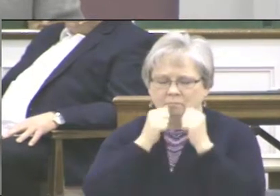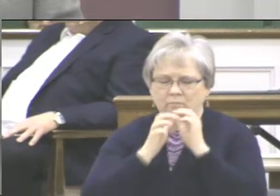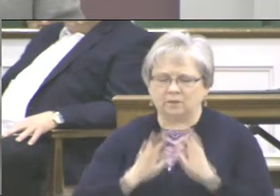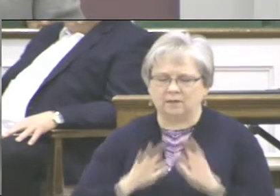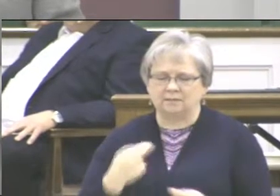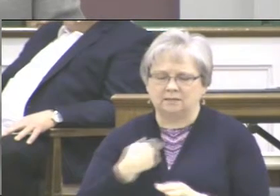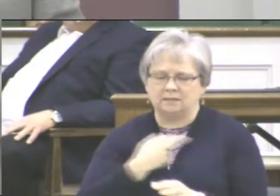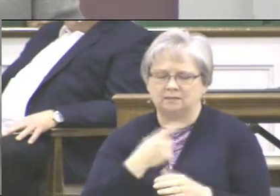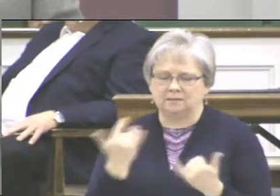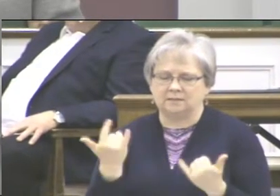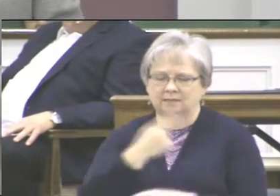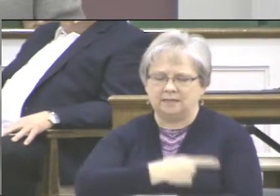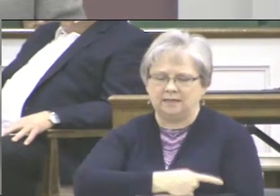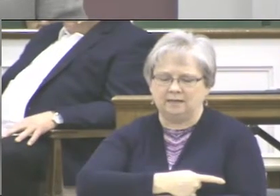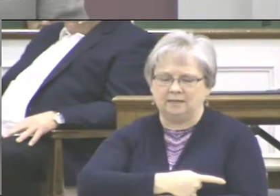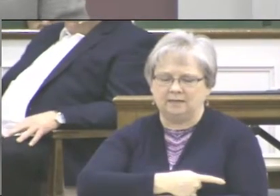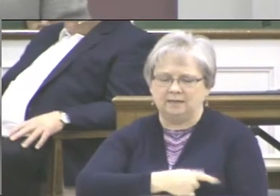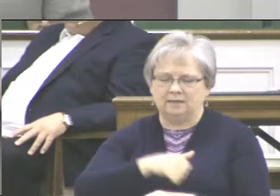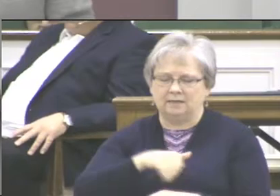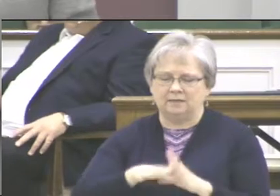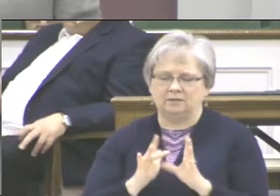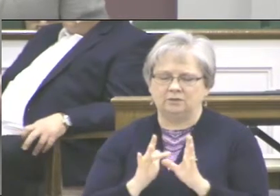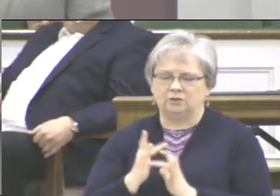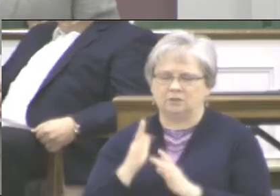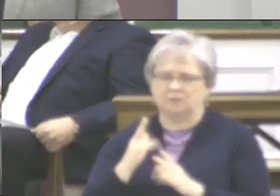Bless us, Lord.